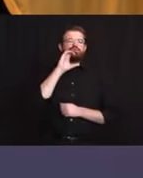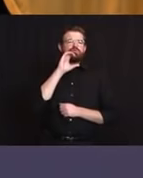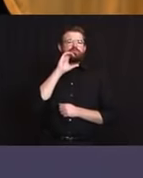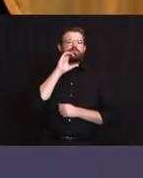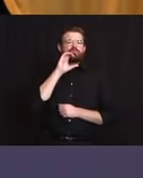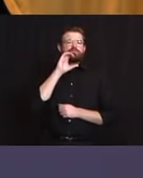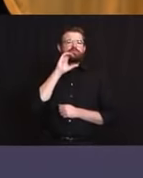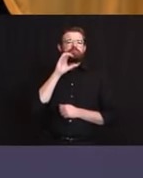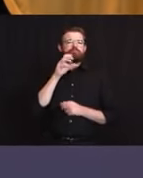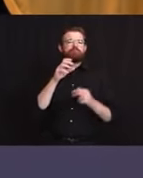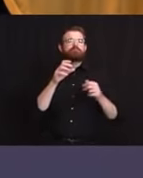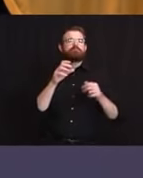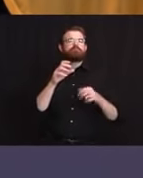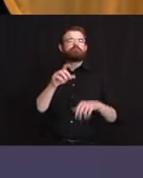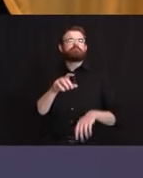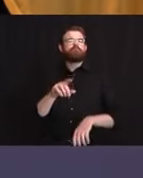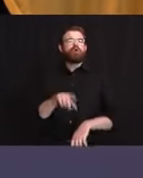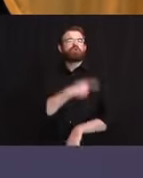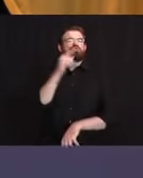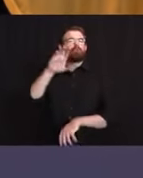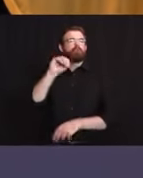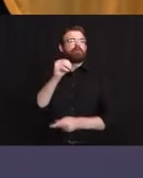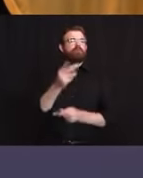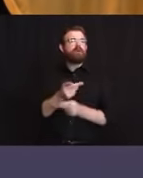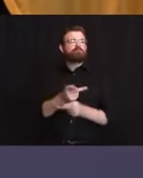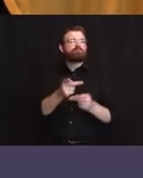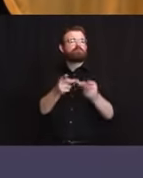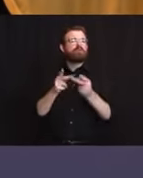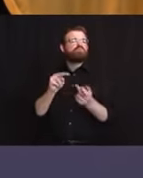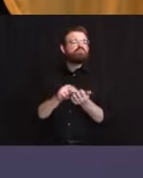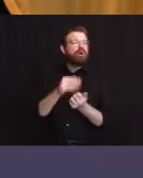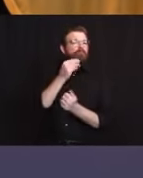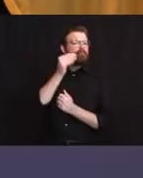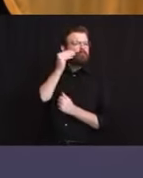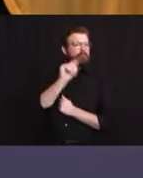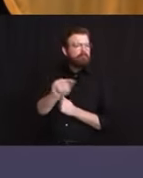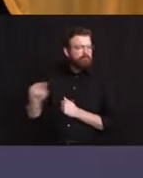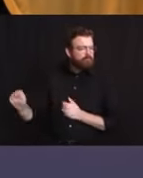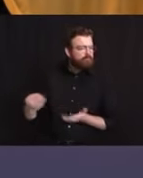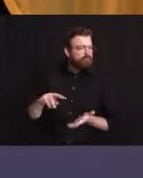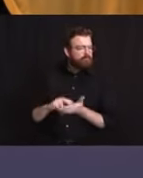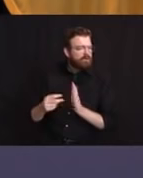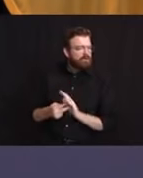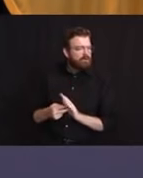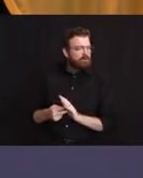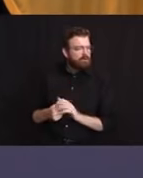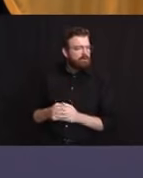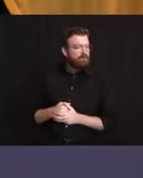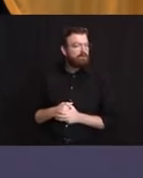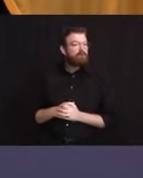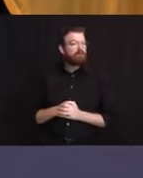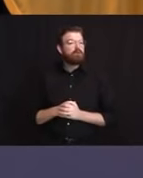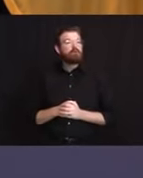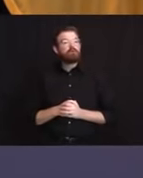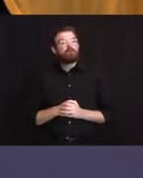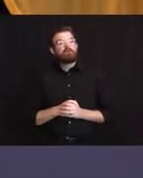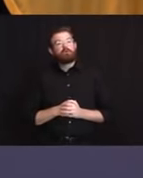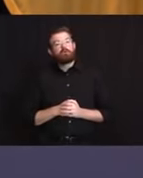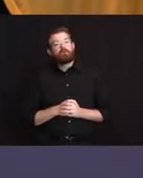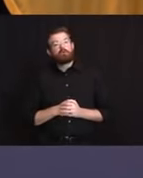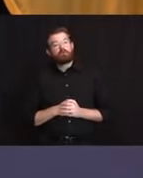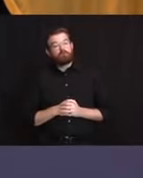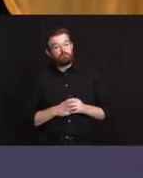You won't probably be surprised by this, but on your first question, we're going to have no comment on that. So, and we'll leave it at that, other than we